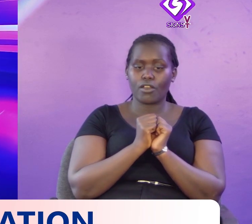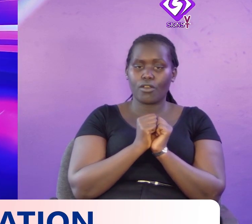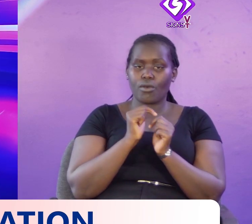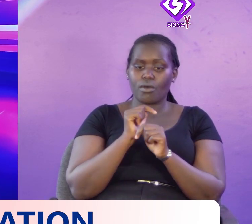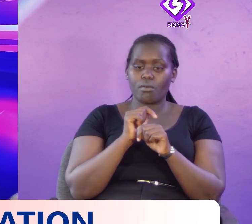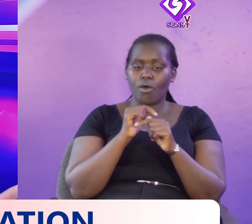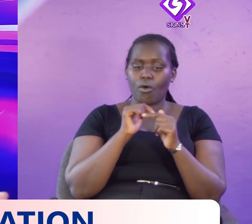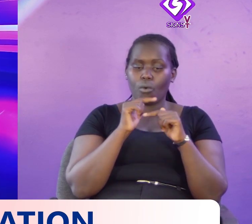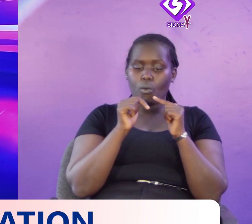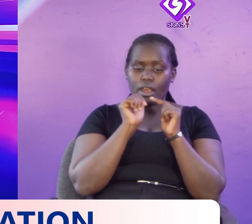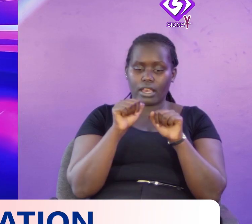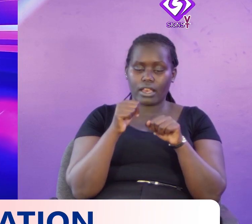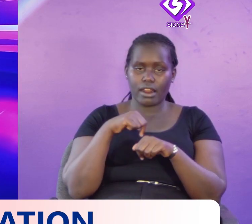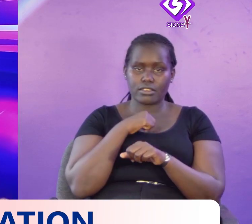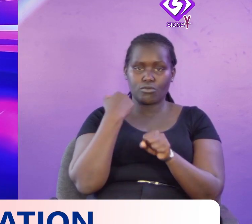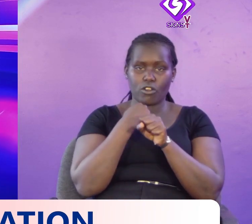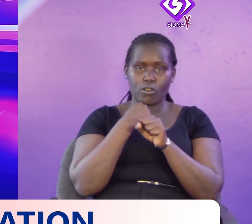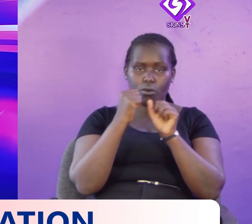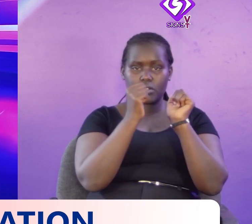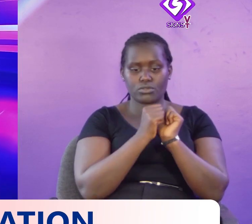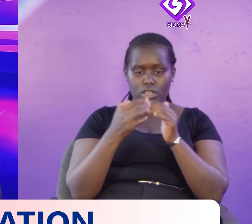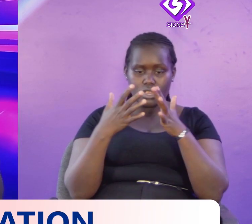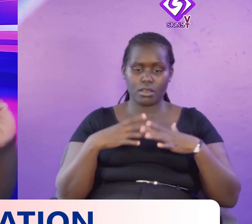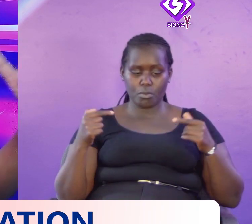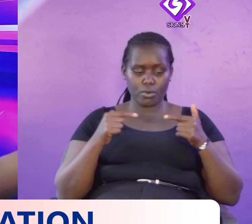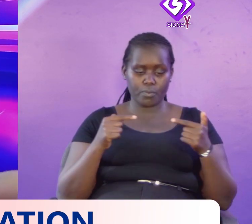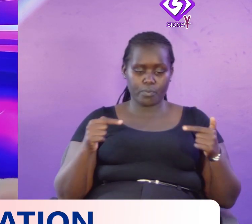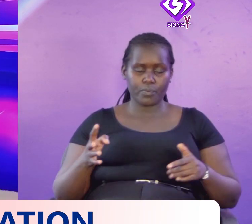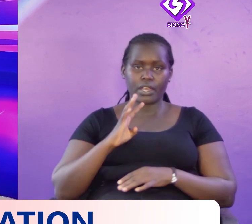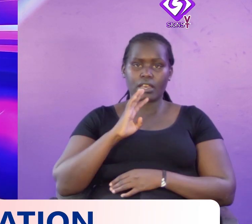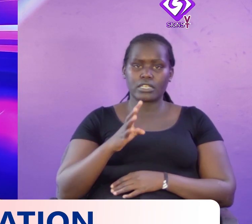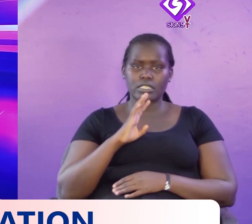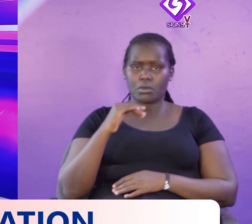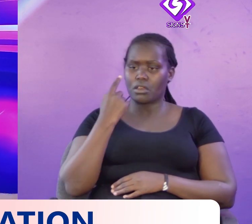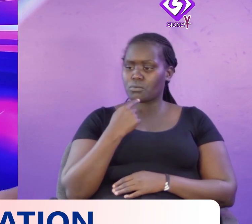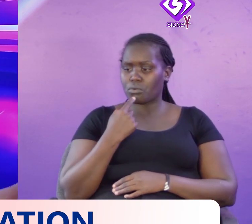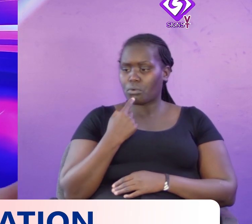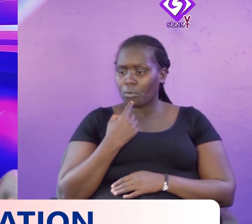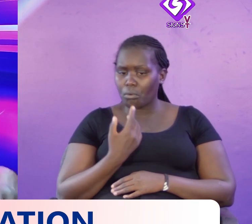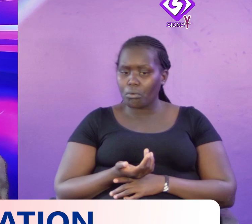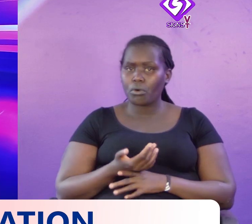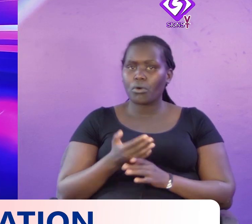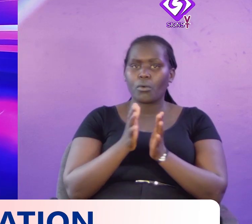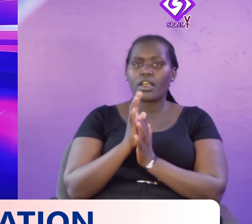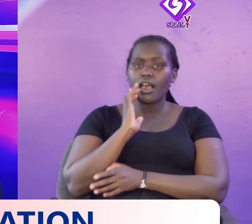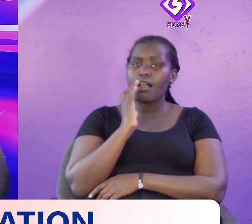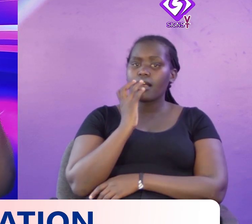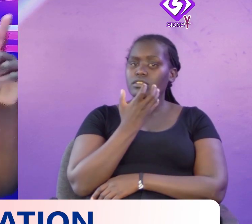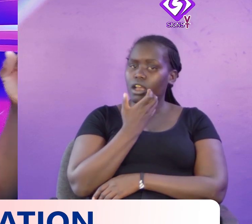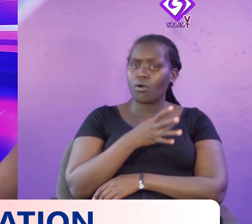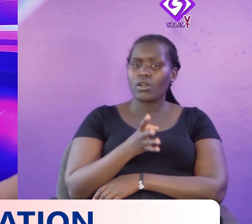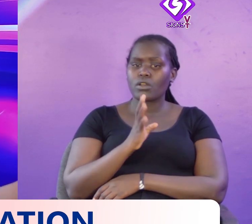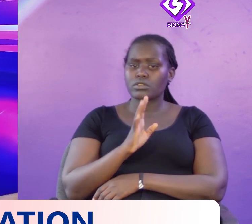are talking of these people in opposition, talking to who, Mr. Rigathi Gachagua, talking